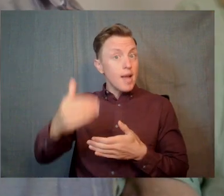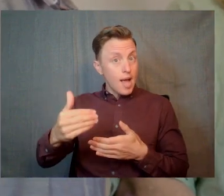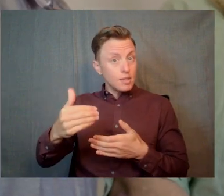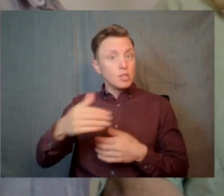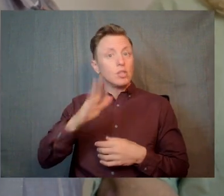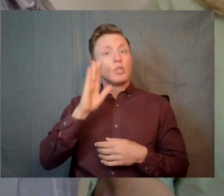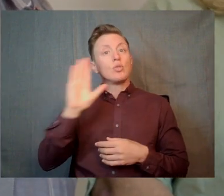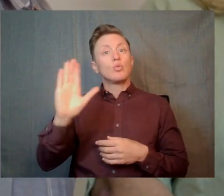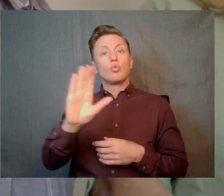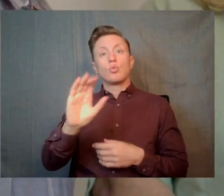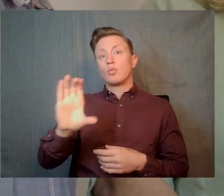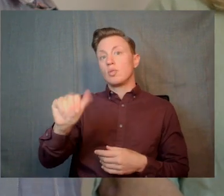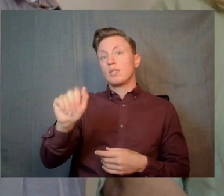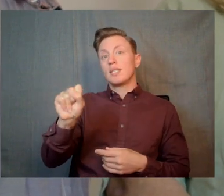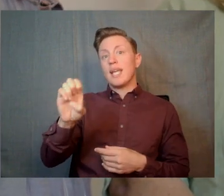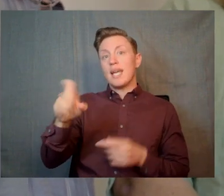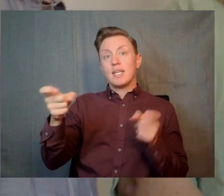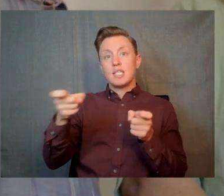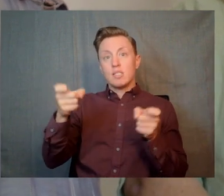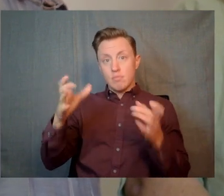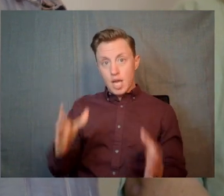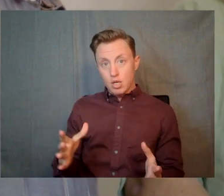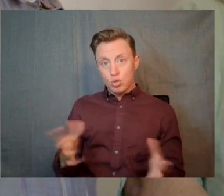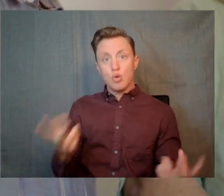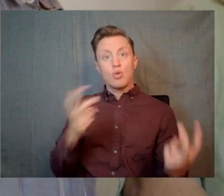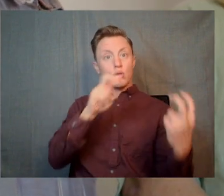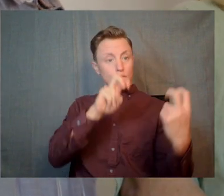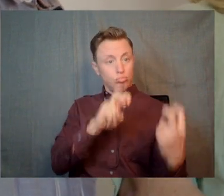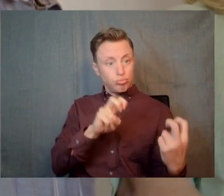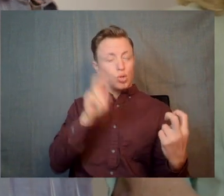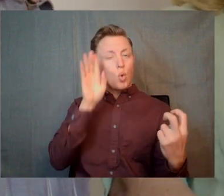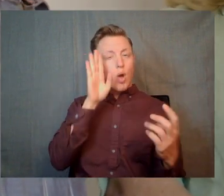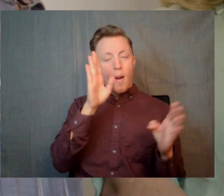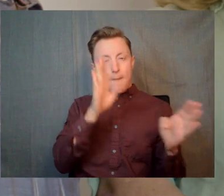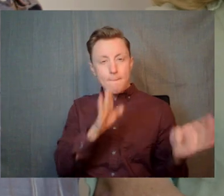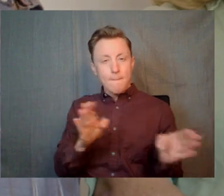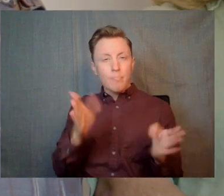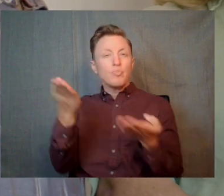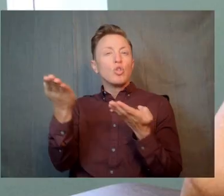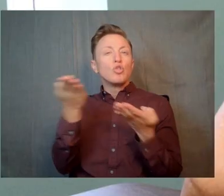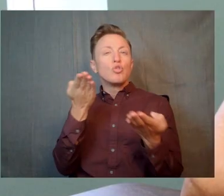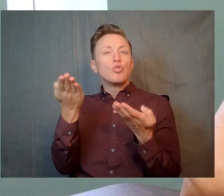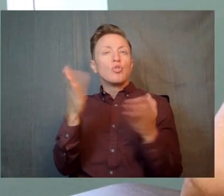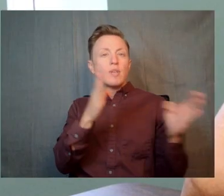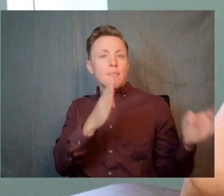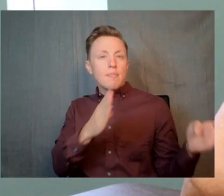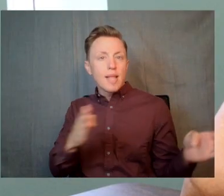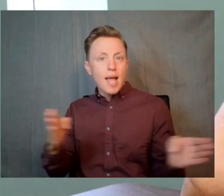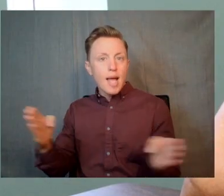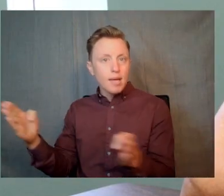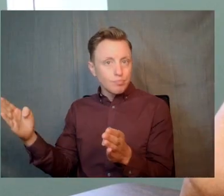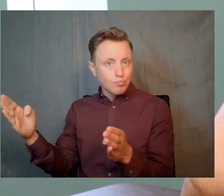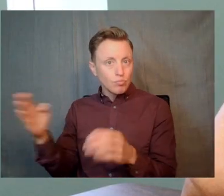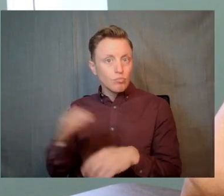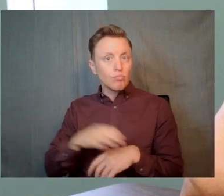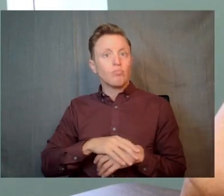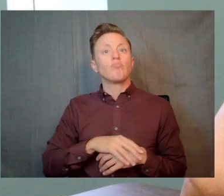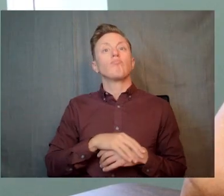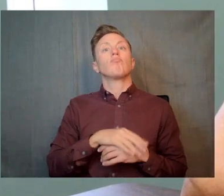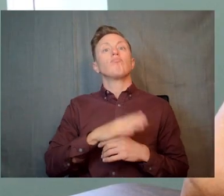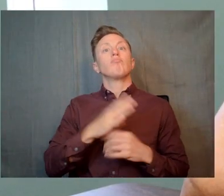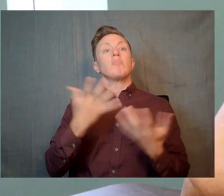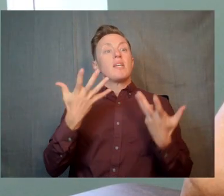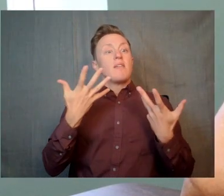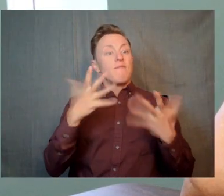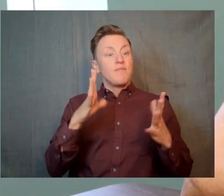is working with your case manager to create your service plan. Once you have completed